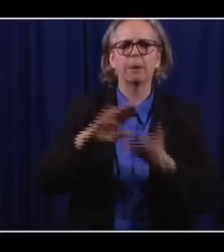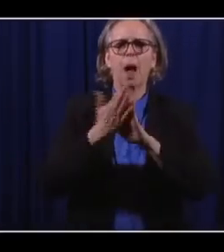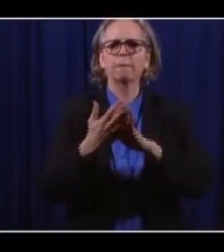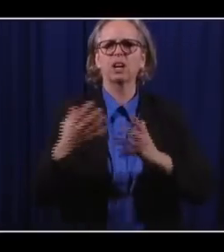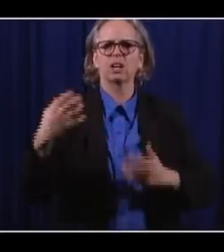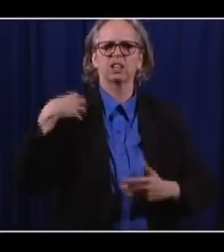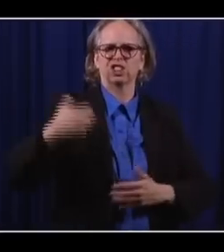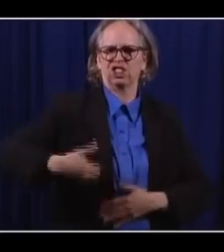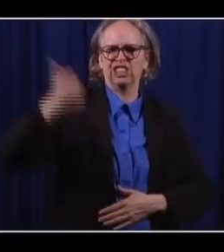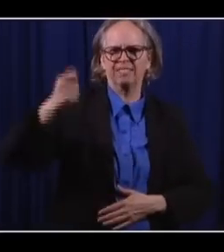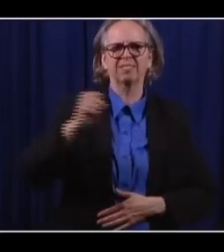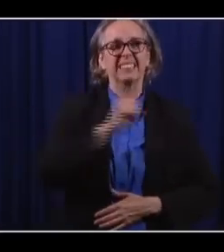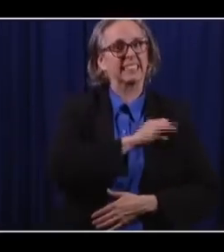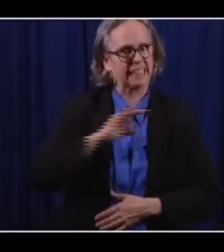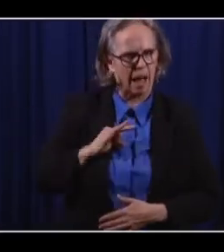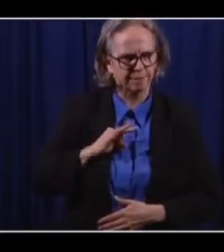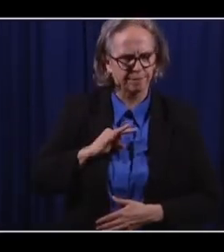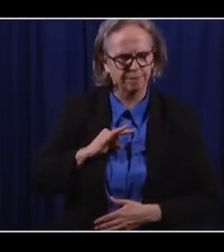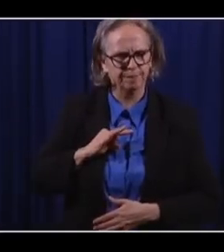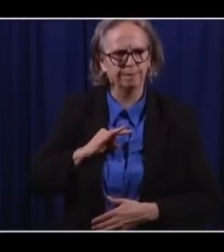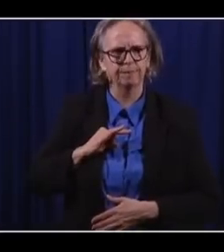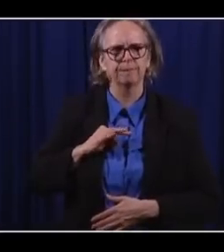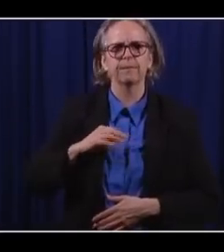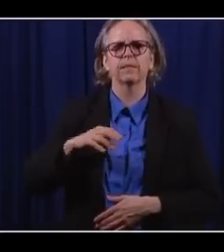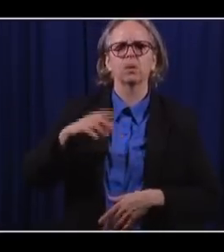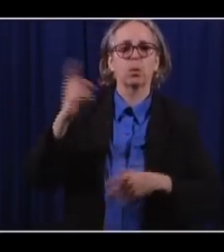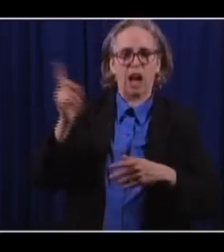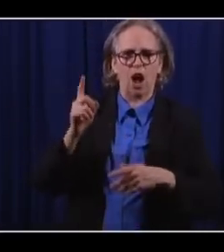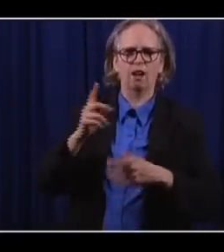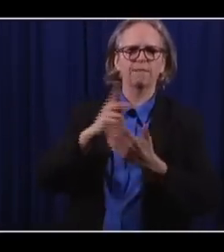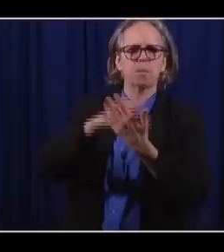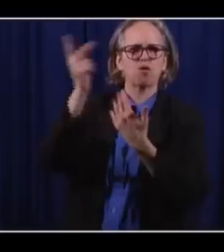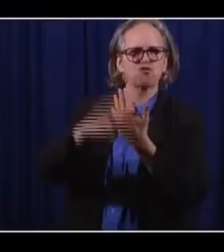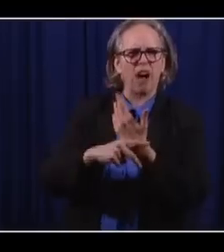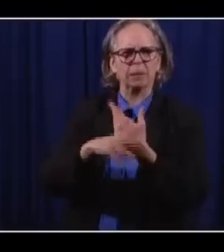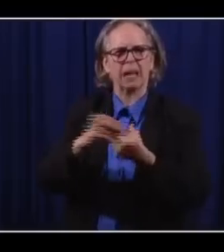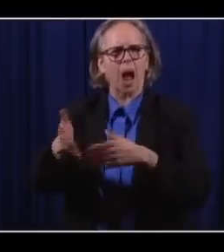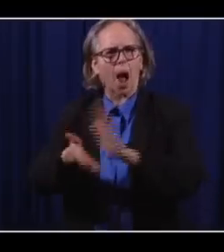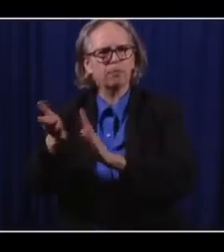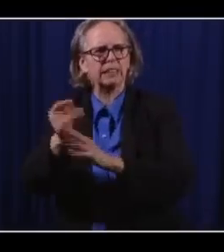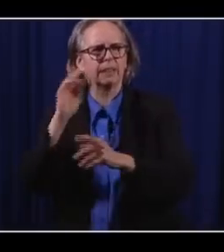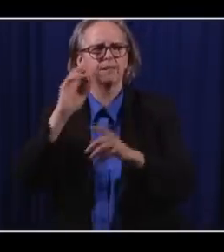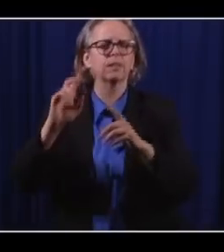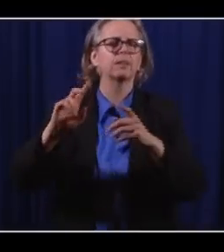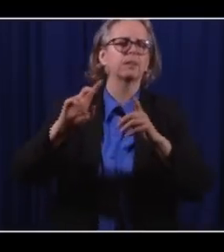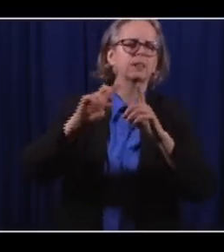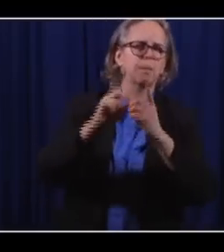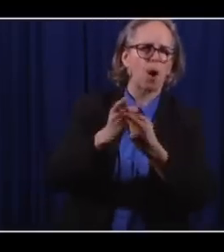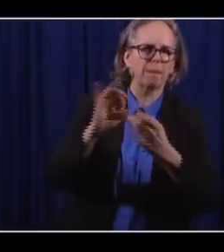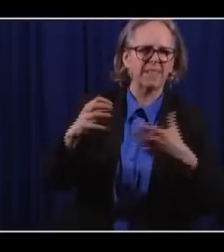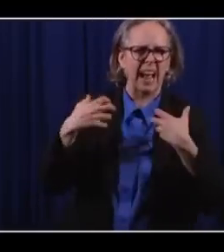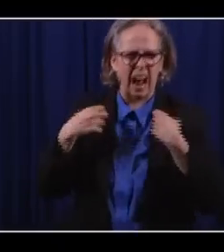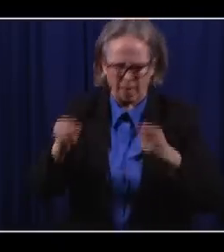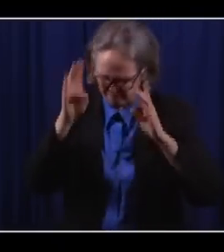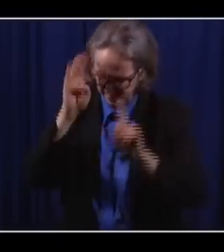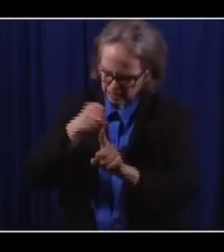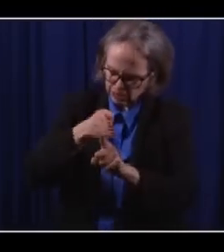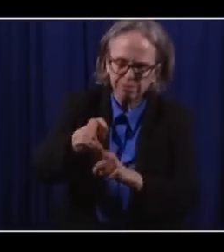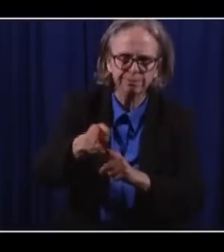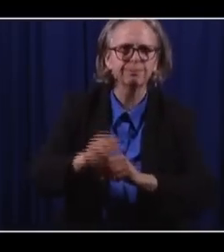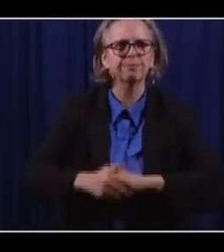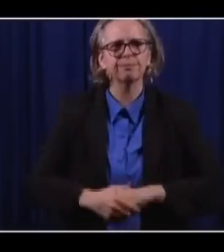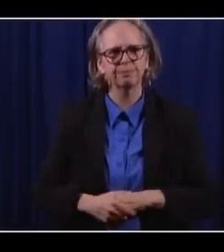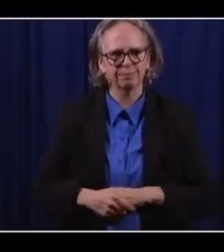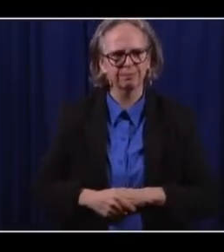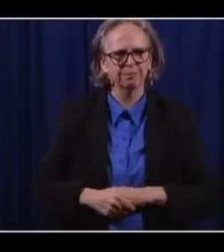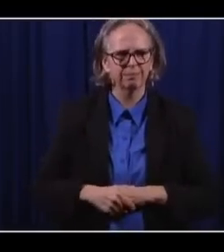keeping programs and operations, both with the pandemic response and other programming at the department, moving and right on